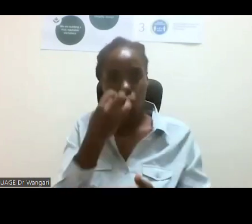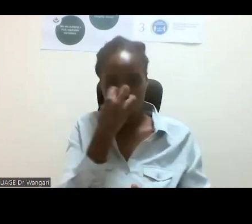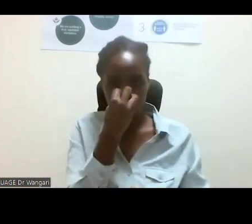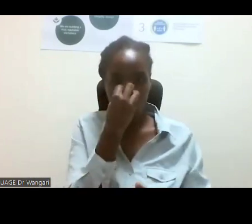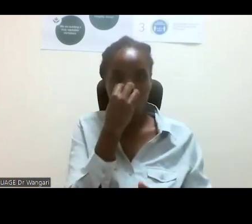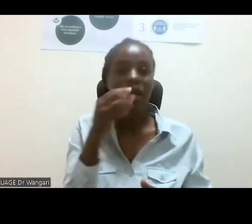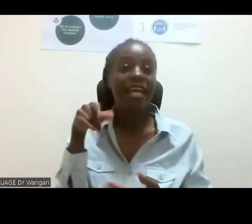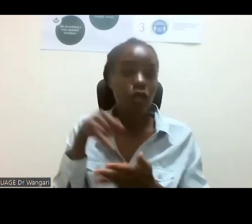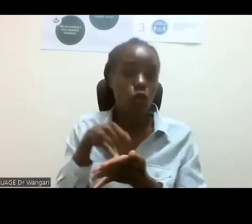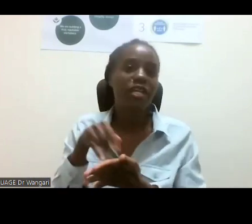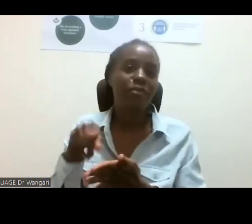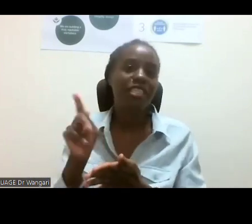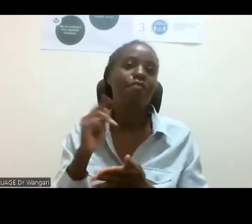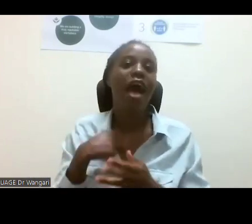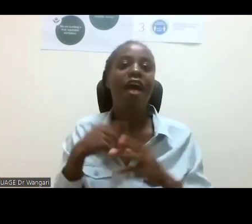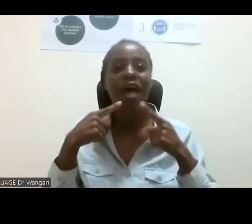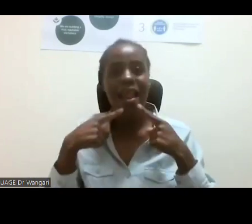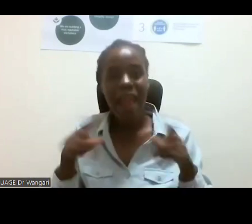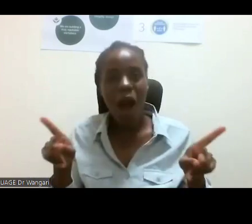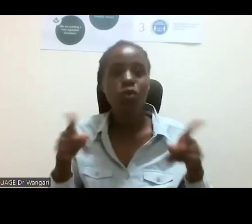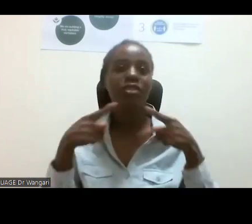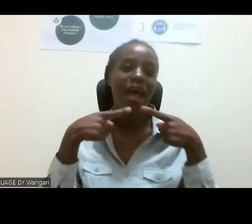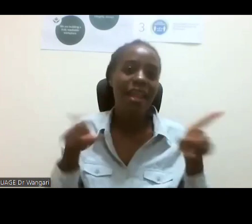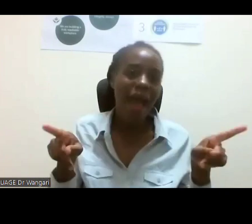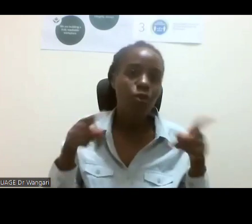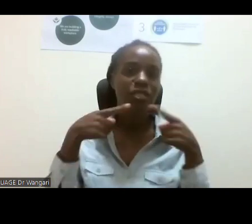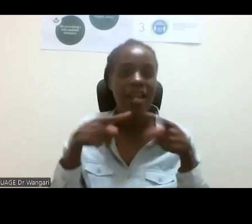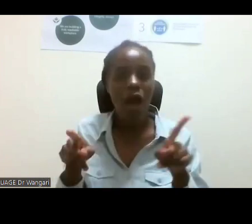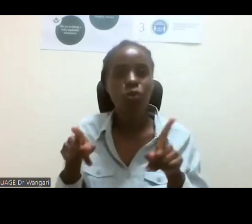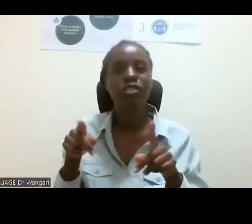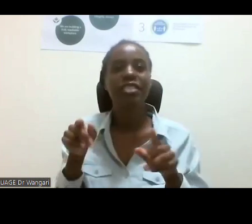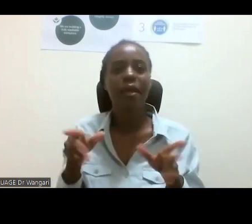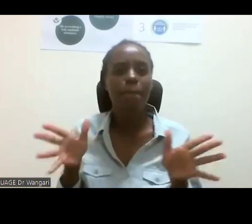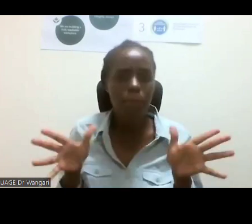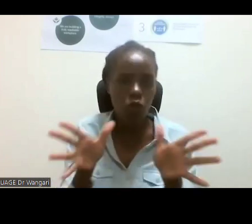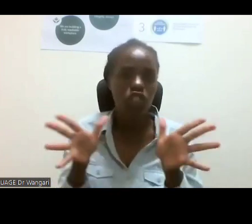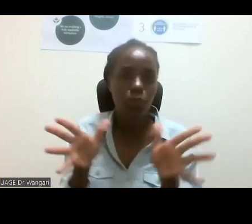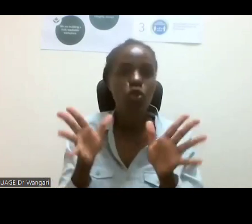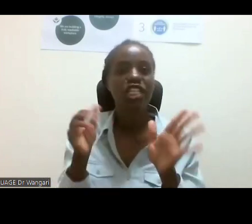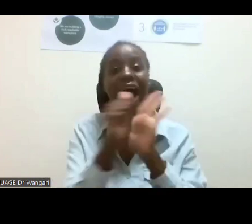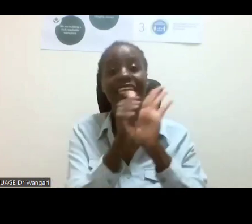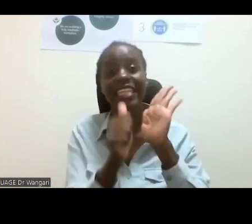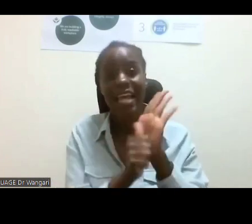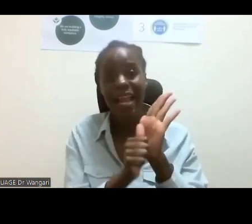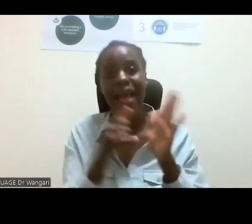President Ruto. He has been able to really push for this agenda even during the Kenya Kwanza